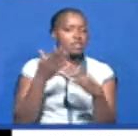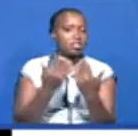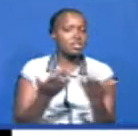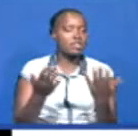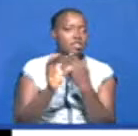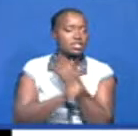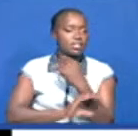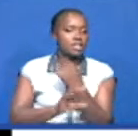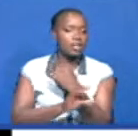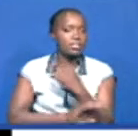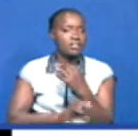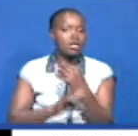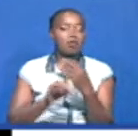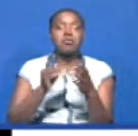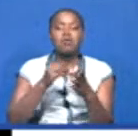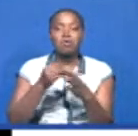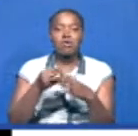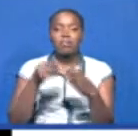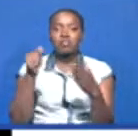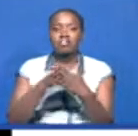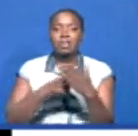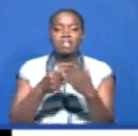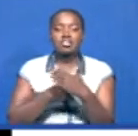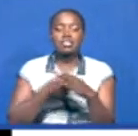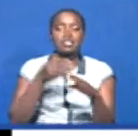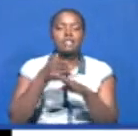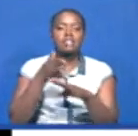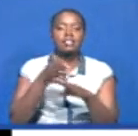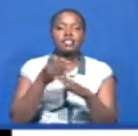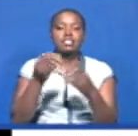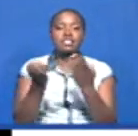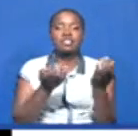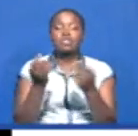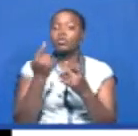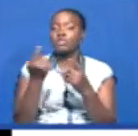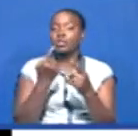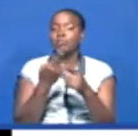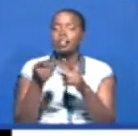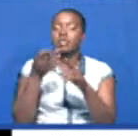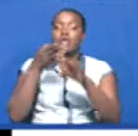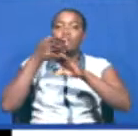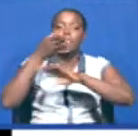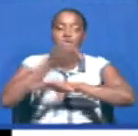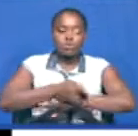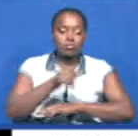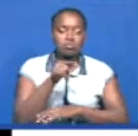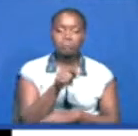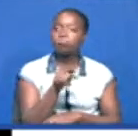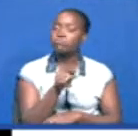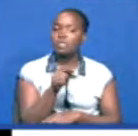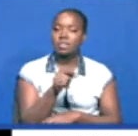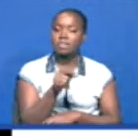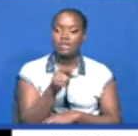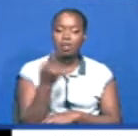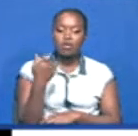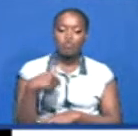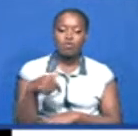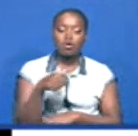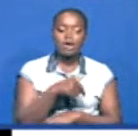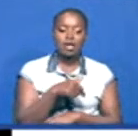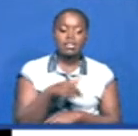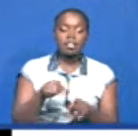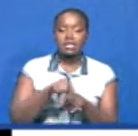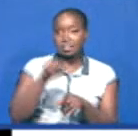country or fighting illicit trade only, but it goes beyond that, that for us as